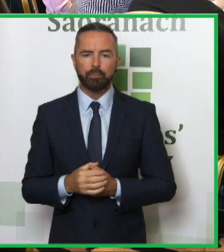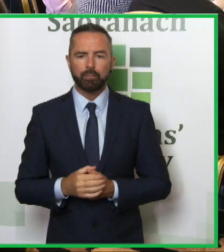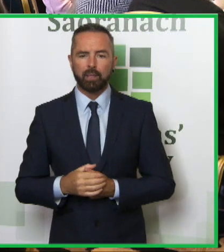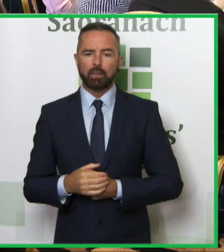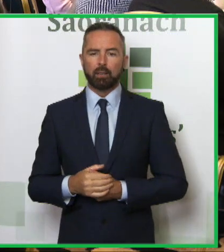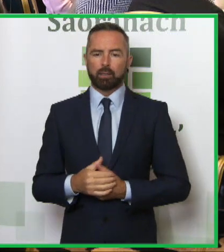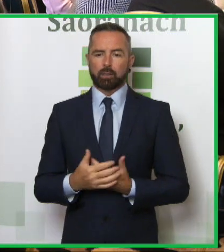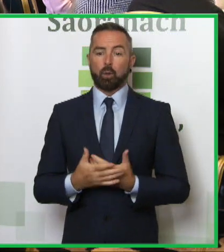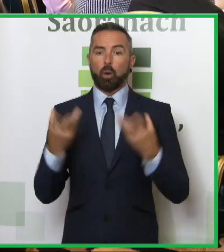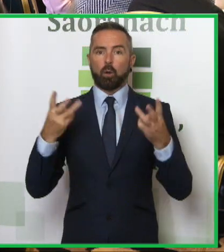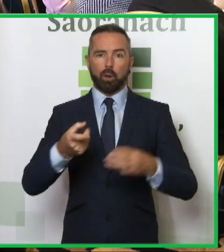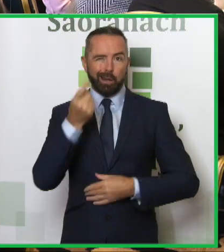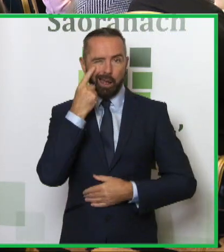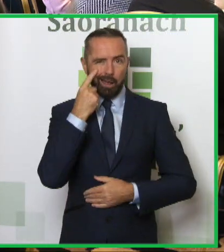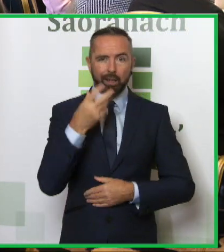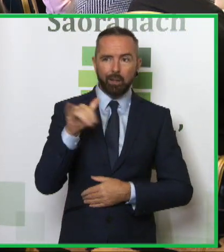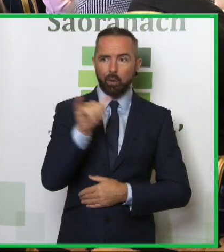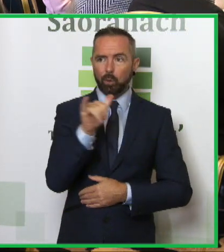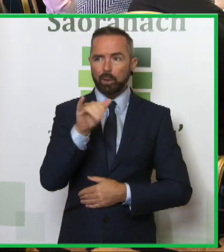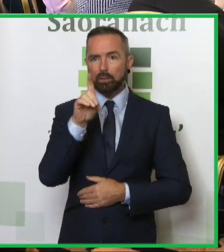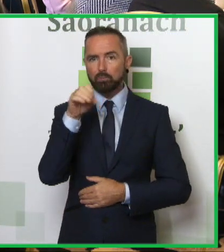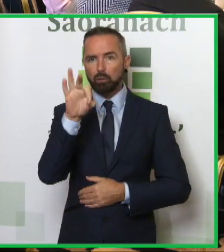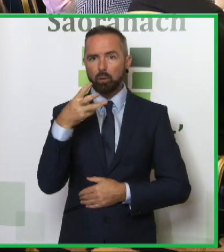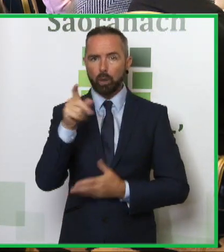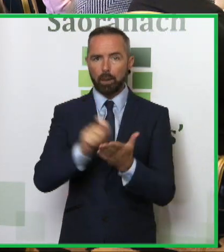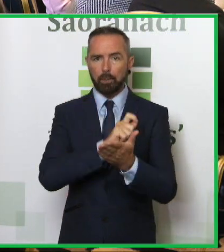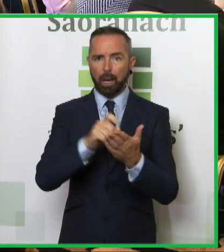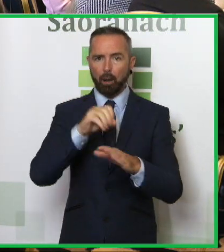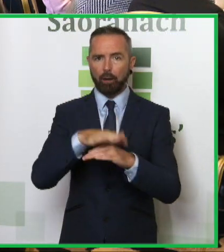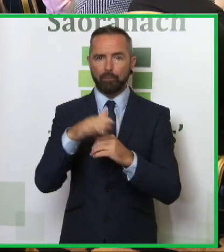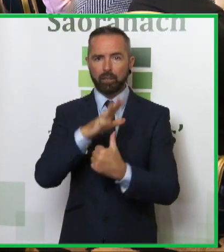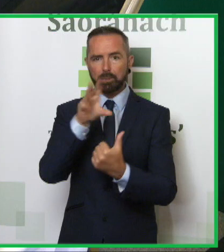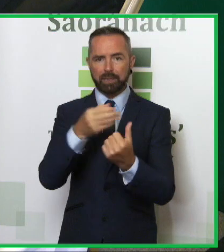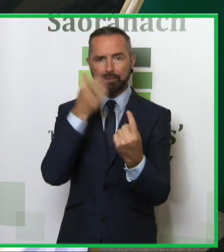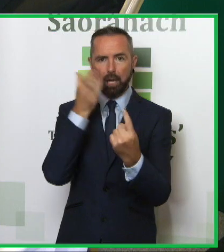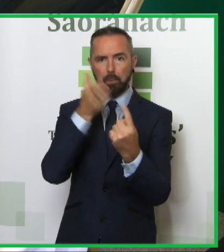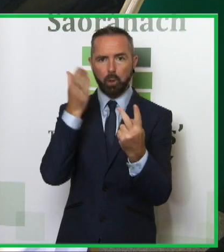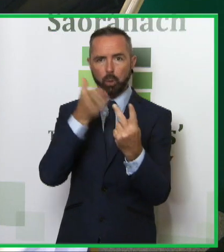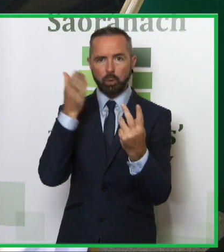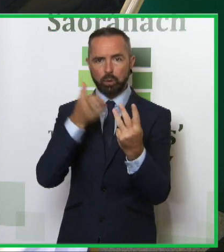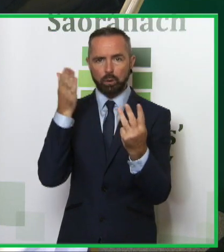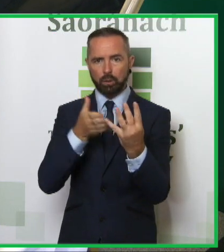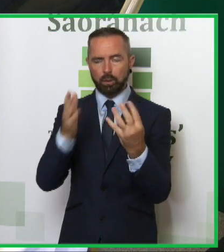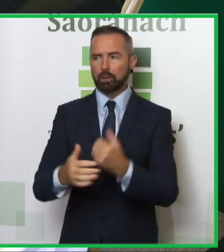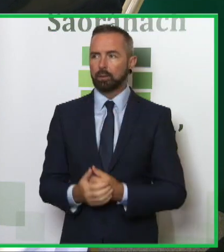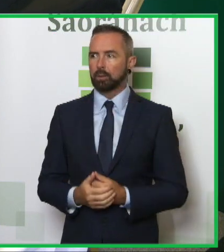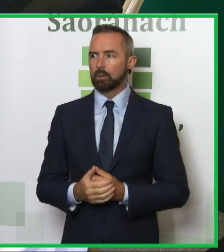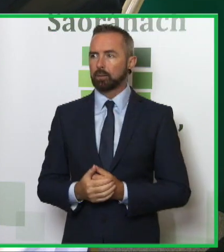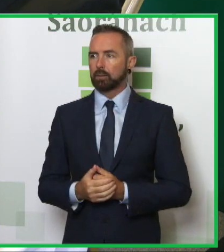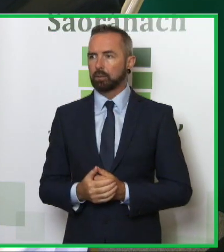with me. We'll need to test the room what drugs we're going to ballot on for an approach. And it might be that we'll